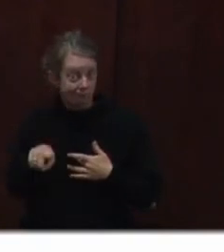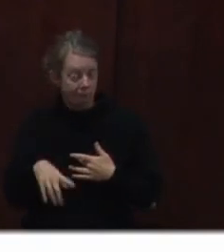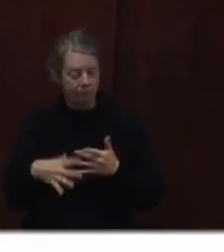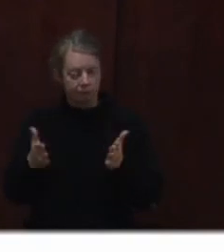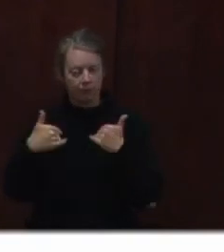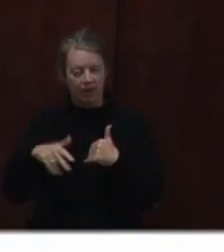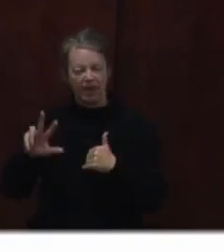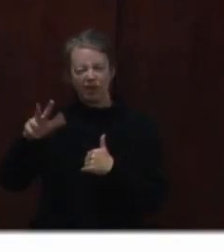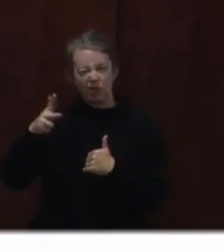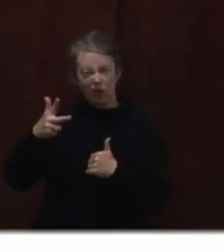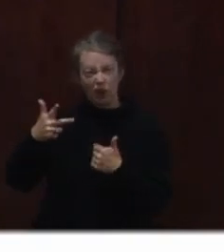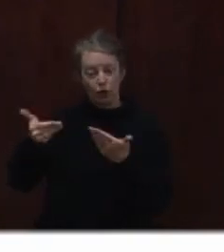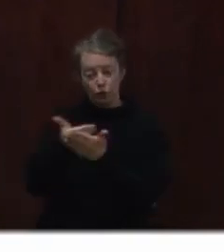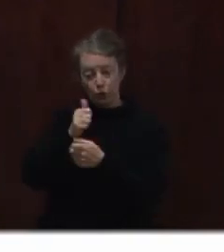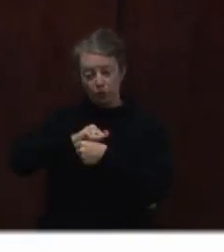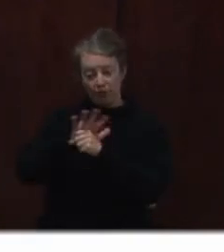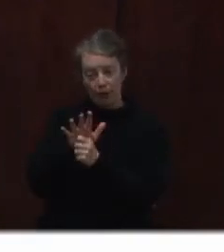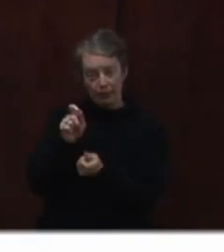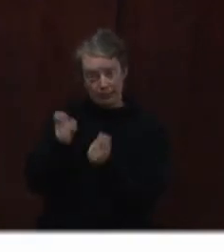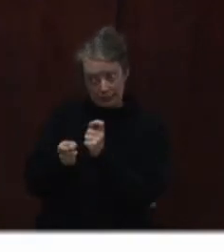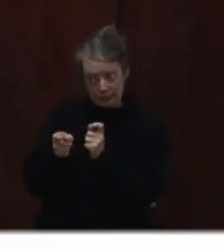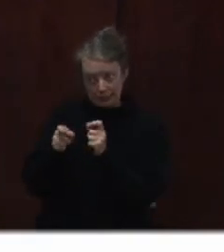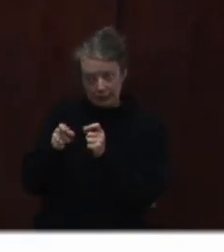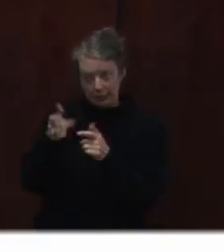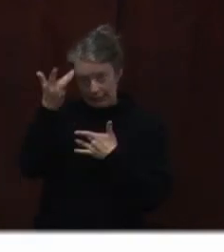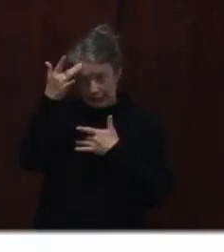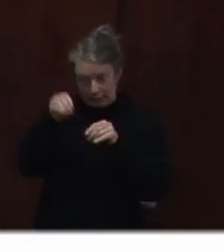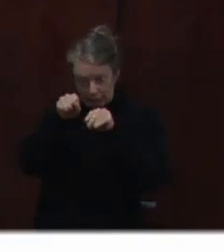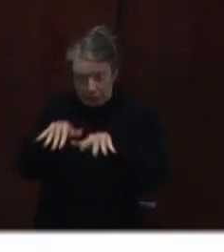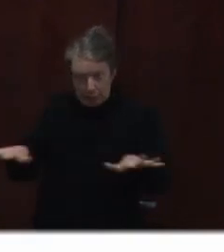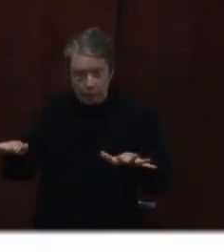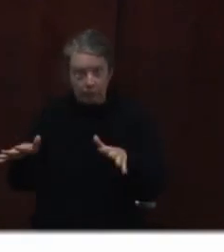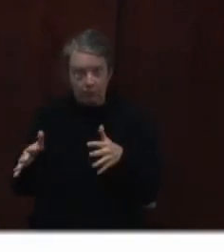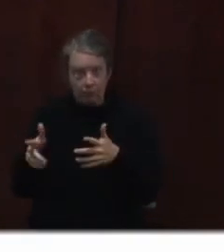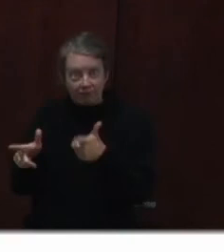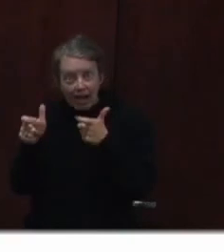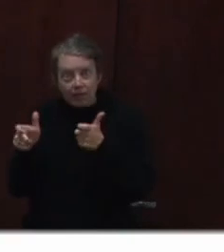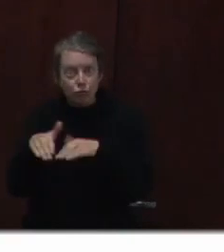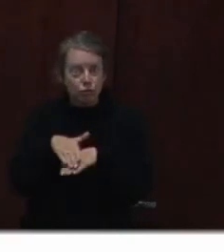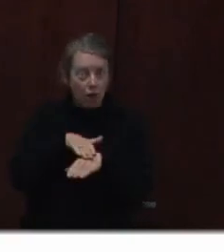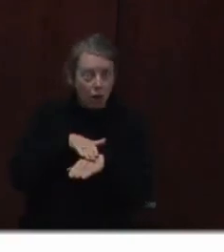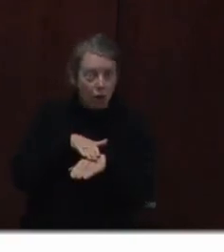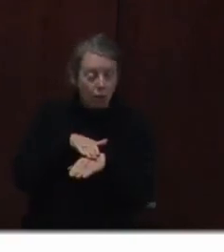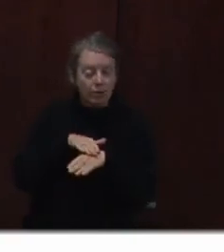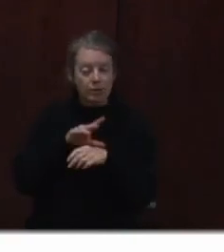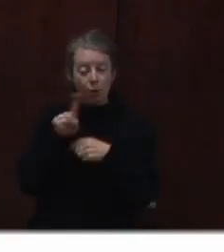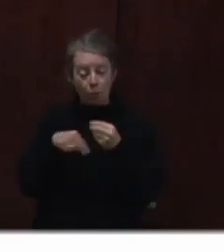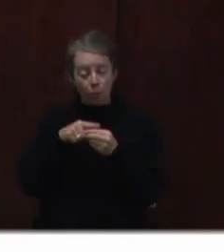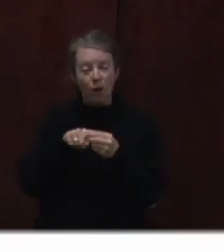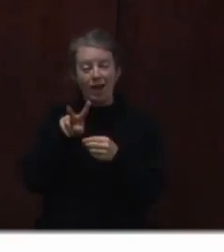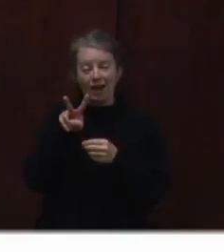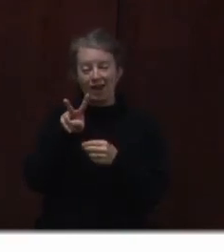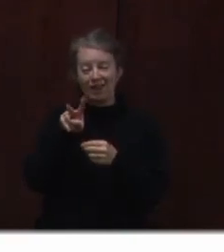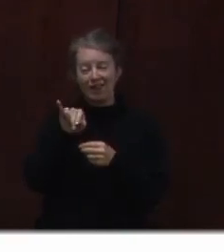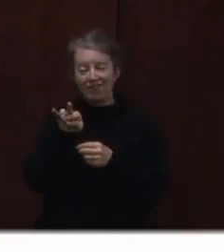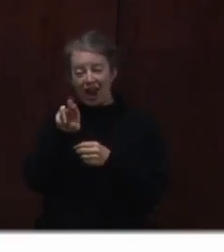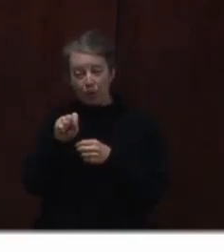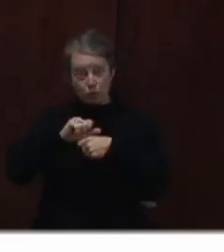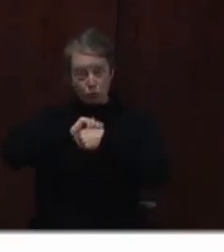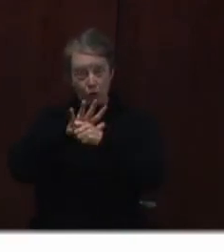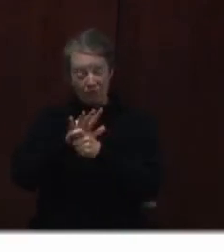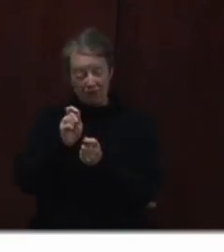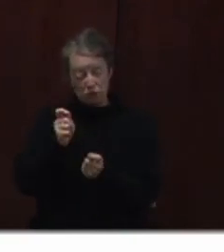easily is it spread among all of us? And different variants can lead to different effects that way, and that's what has us most